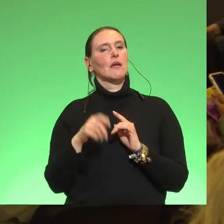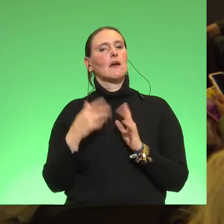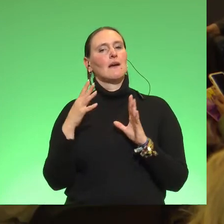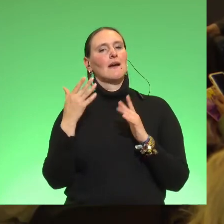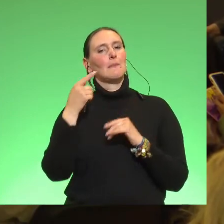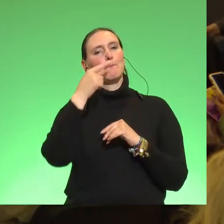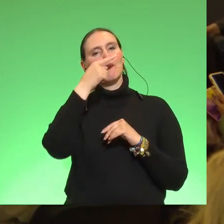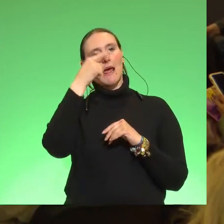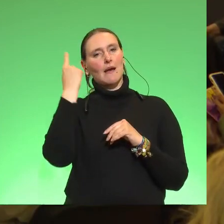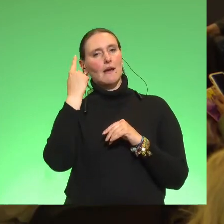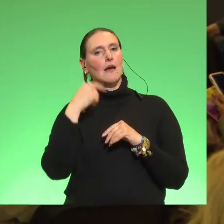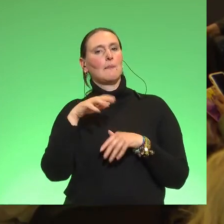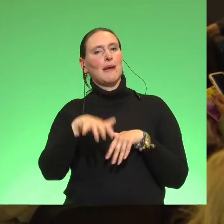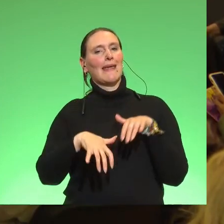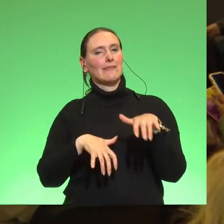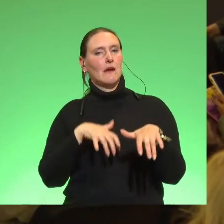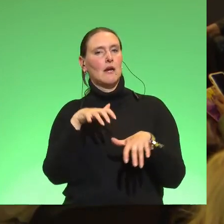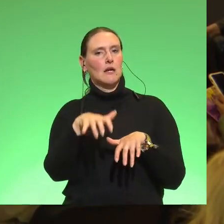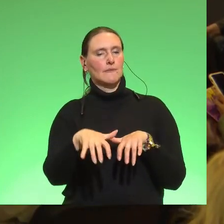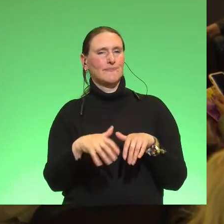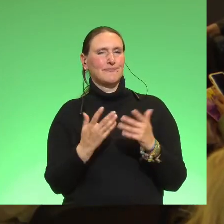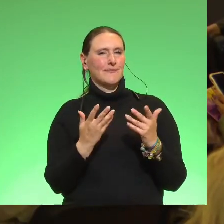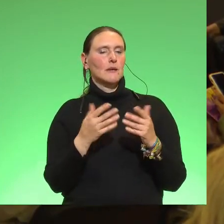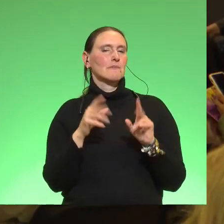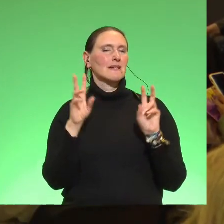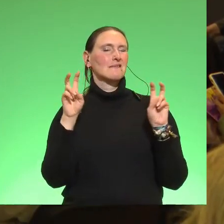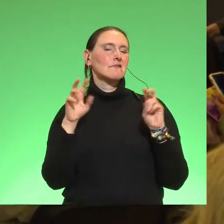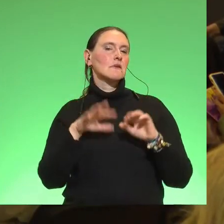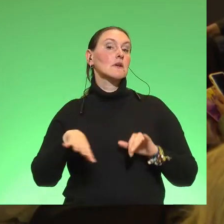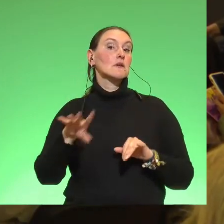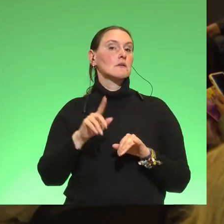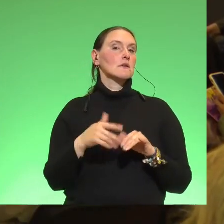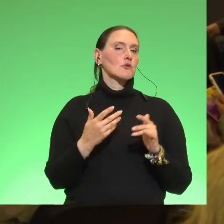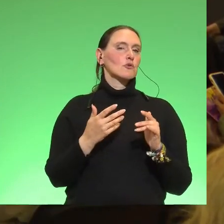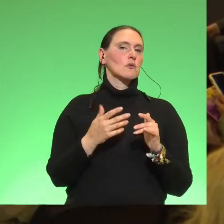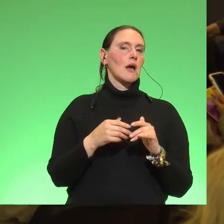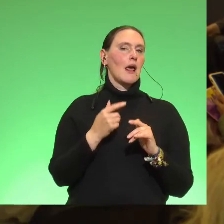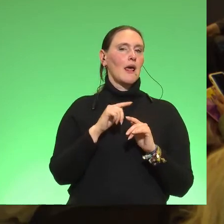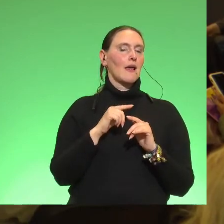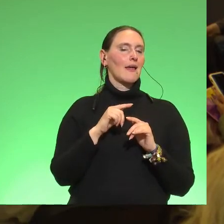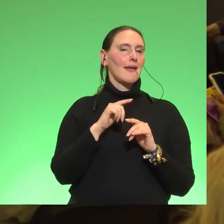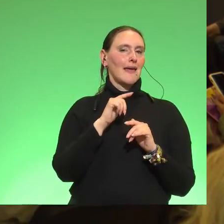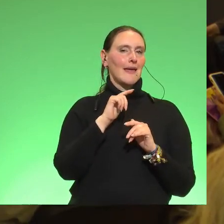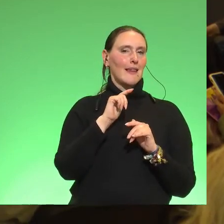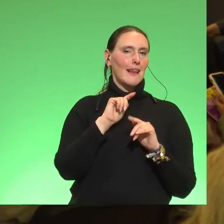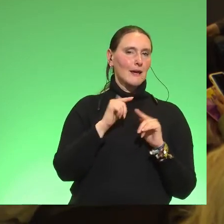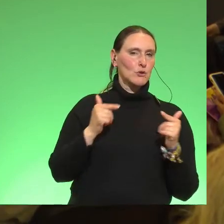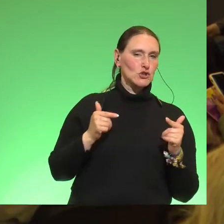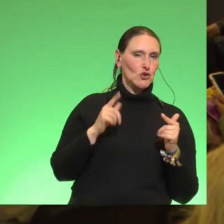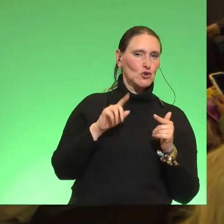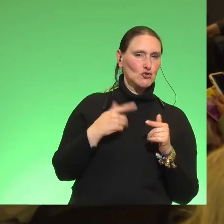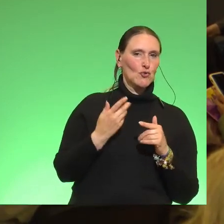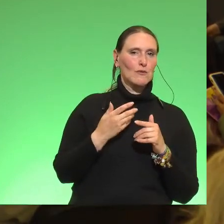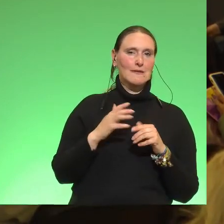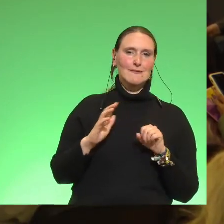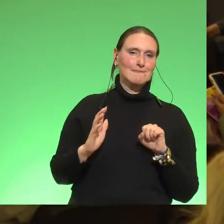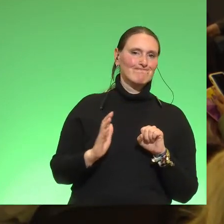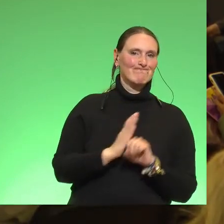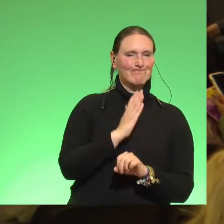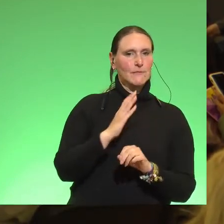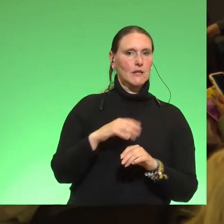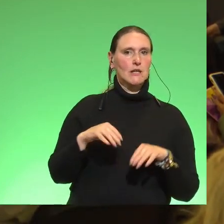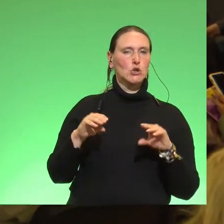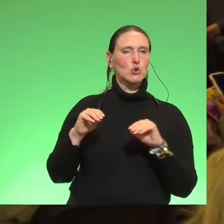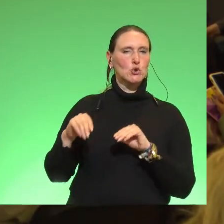how much the language, English in that case, is misused or deconstructed, etc., still they enrich the language